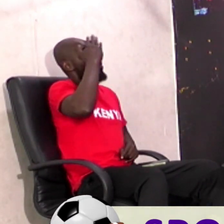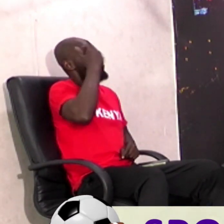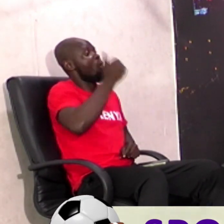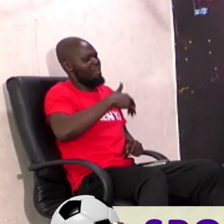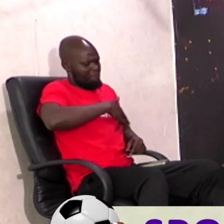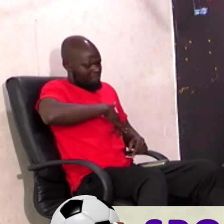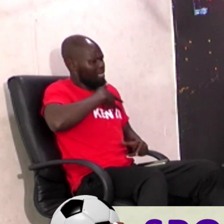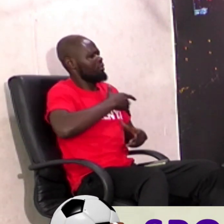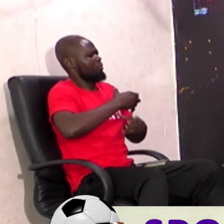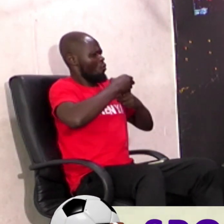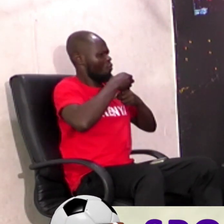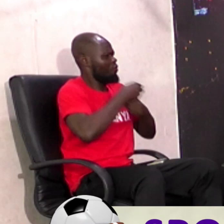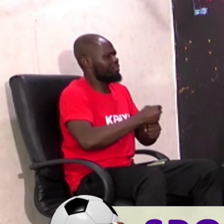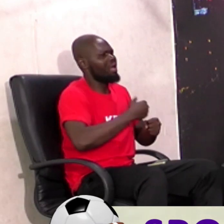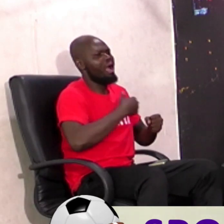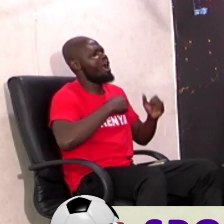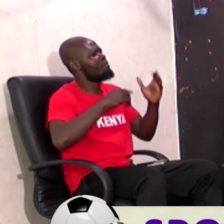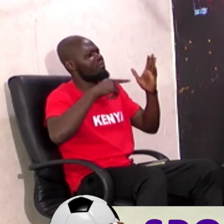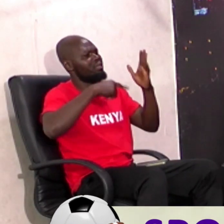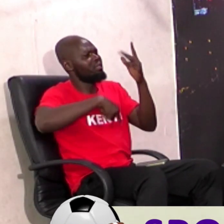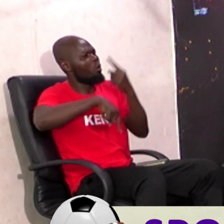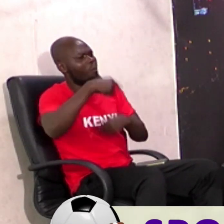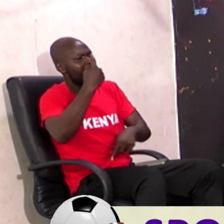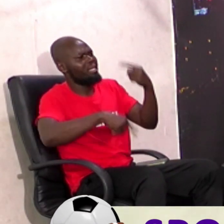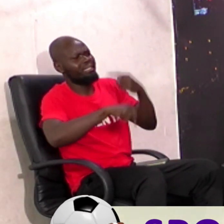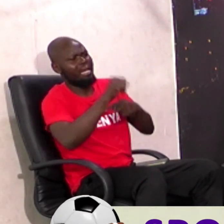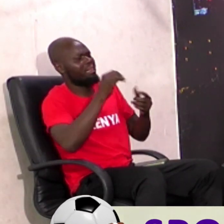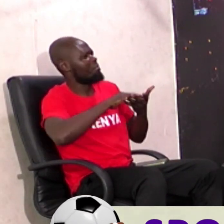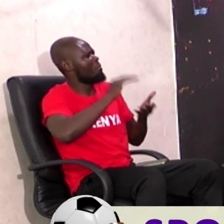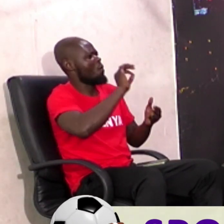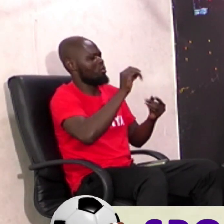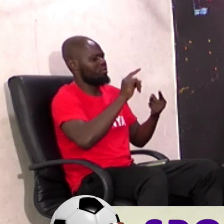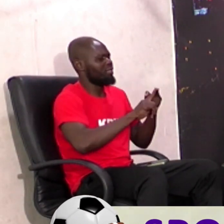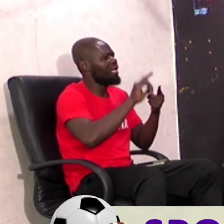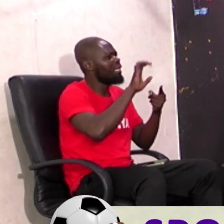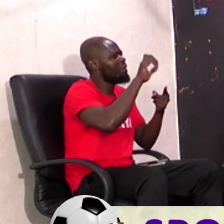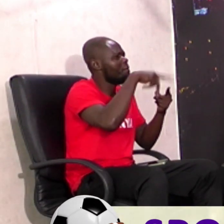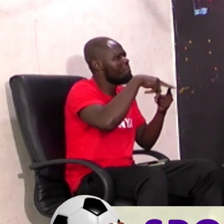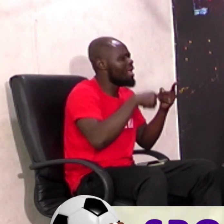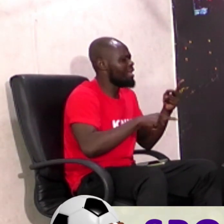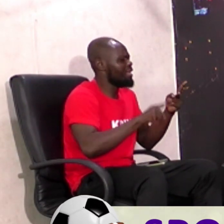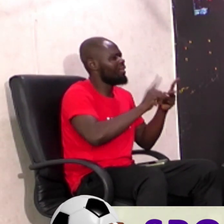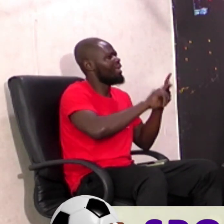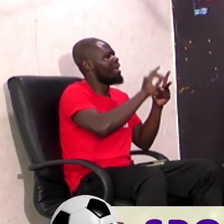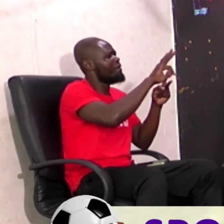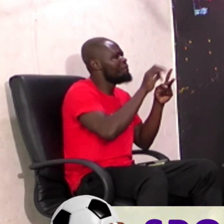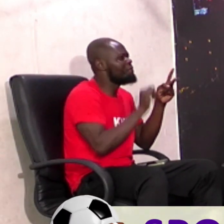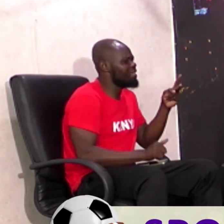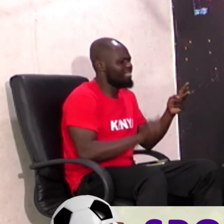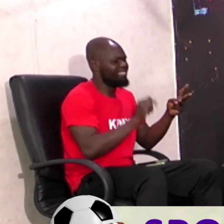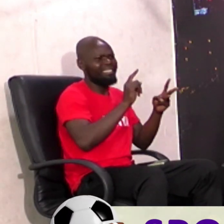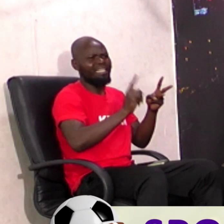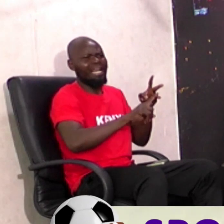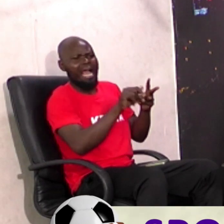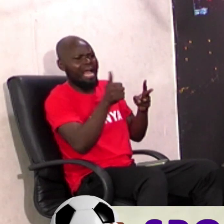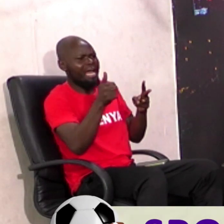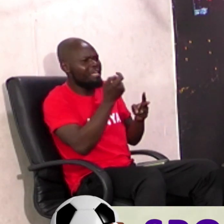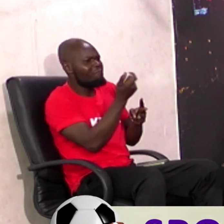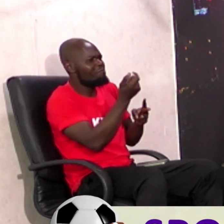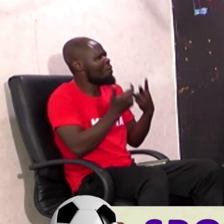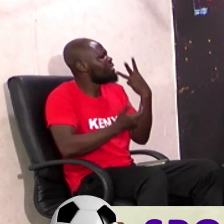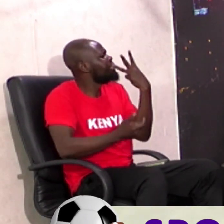just luck for Aston Villa, because if it's confidence, they have the confidence. And